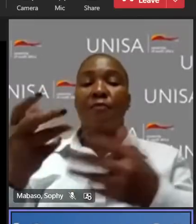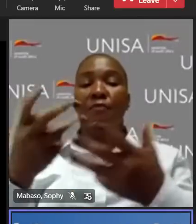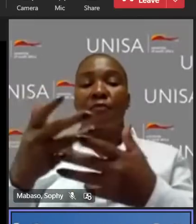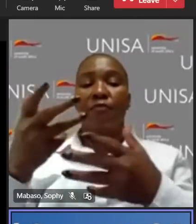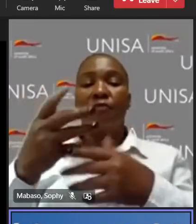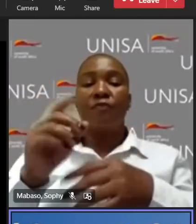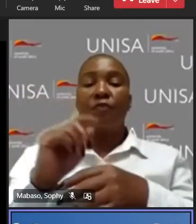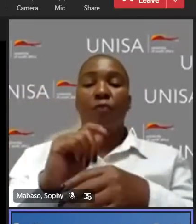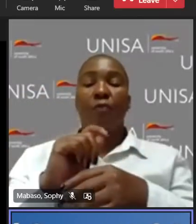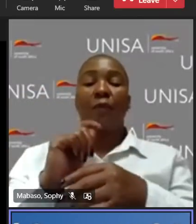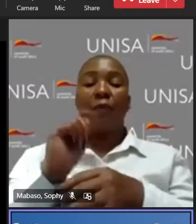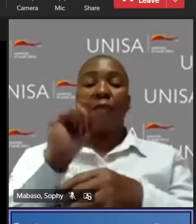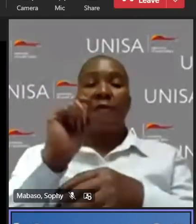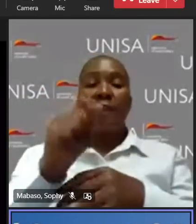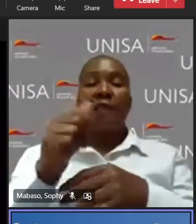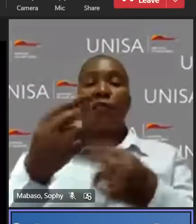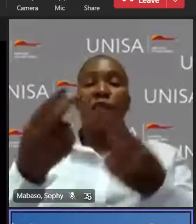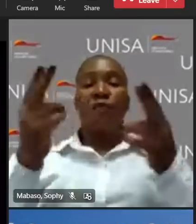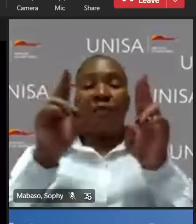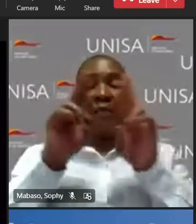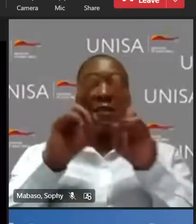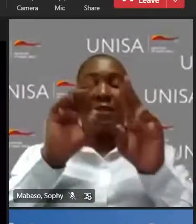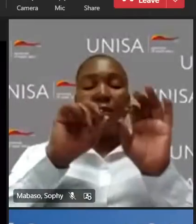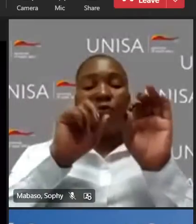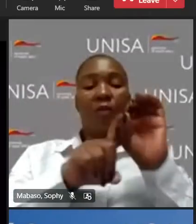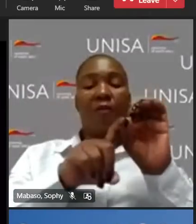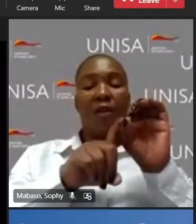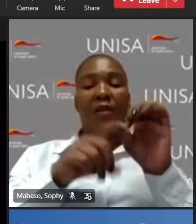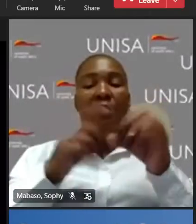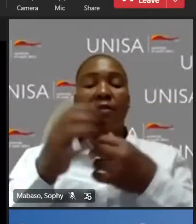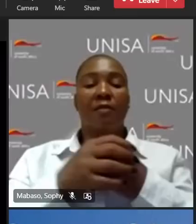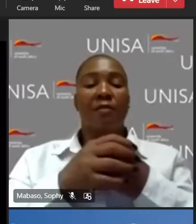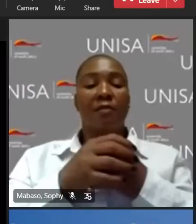to fund the university qualification.